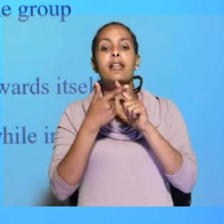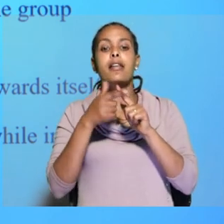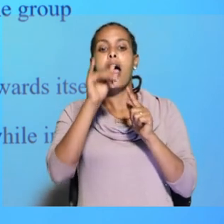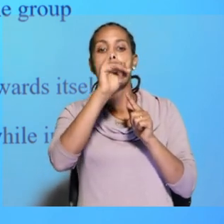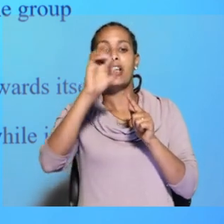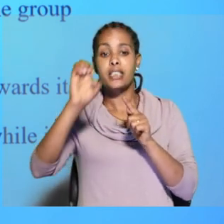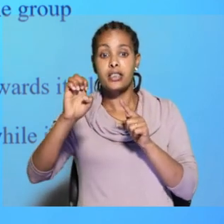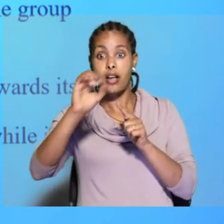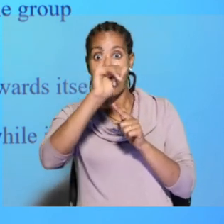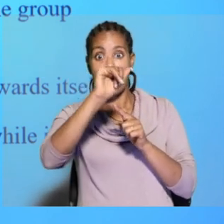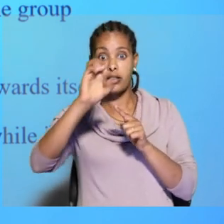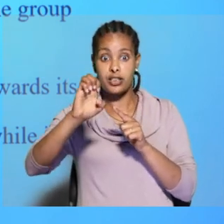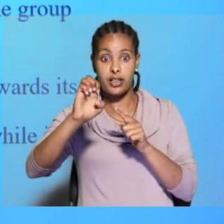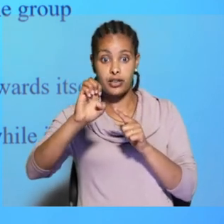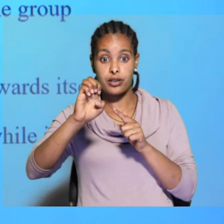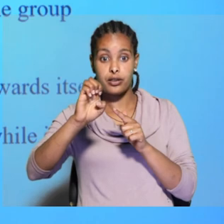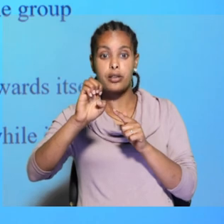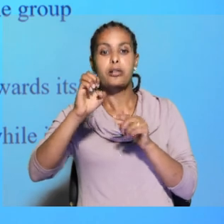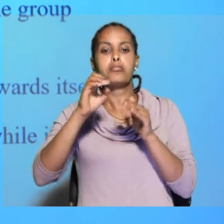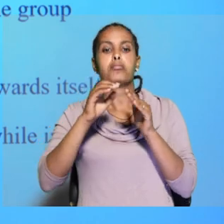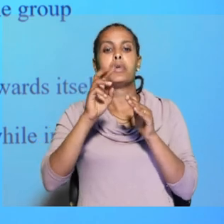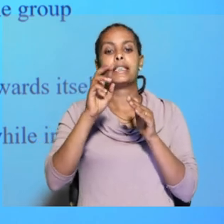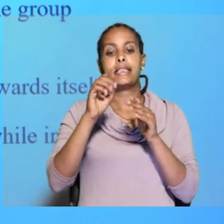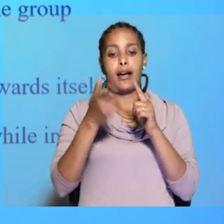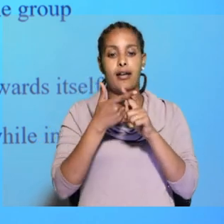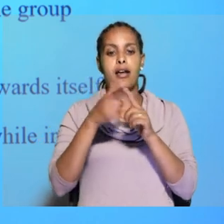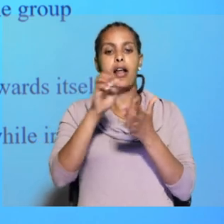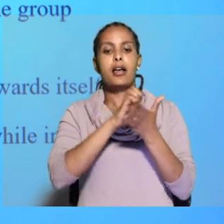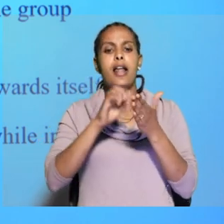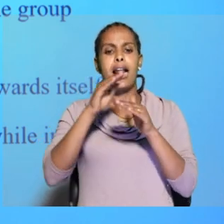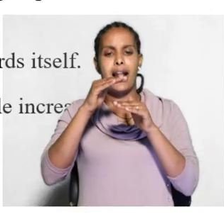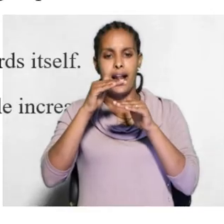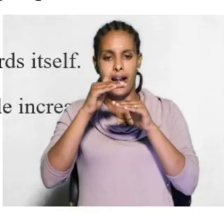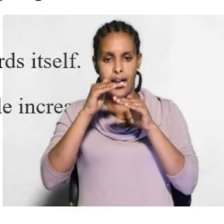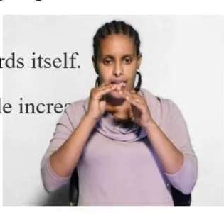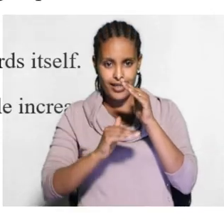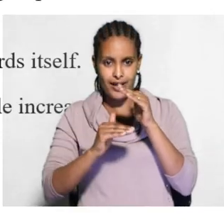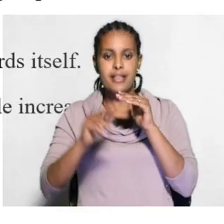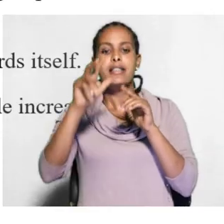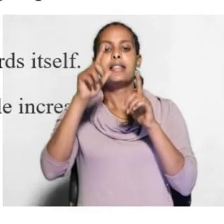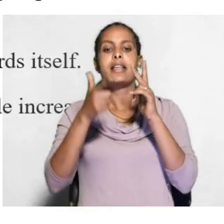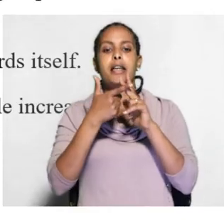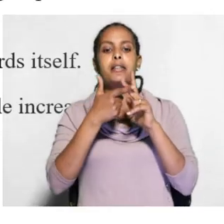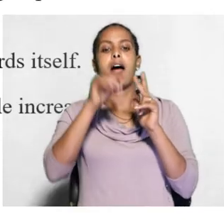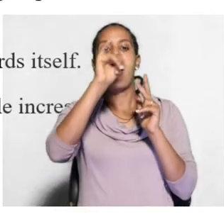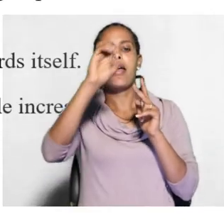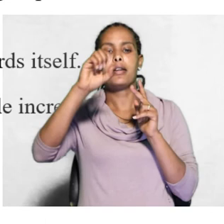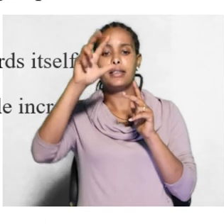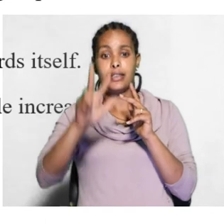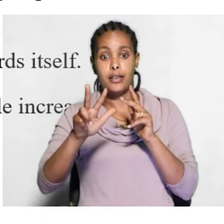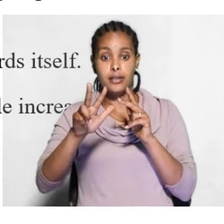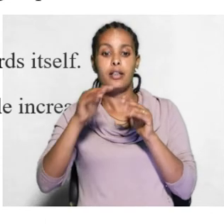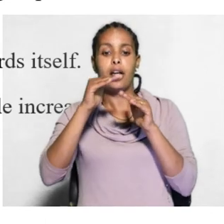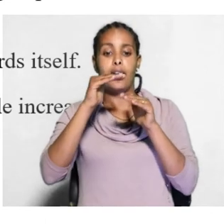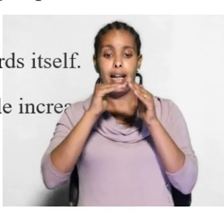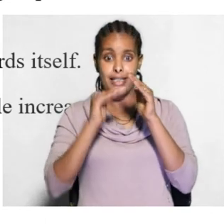energy. Energy required to remove the second electron less than the third ionization energy. Energy required to remove the third